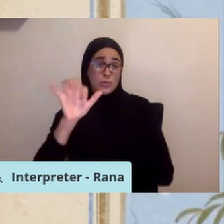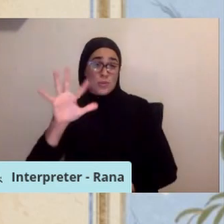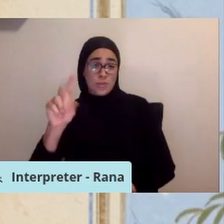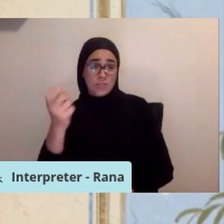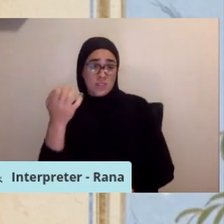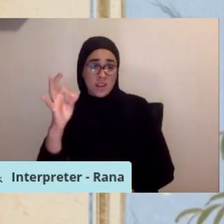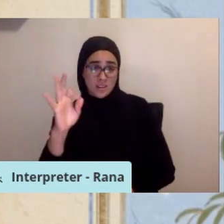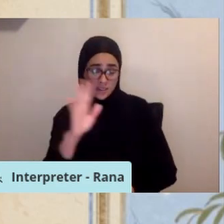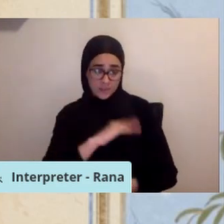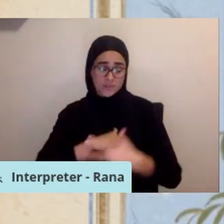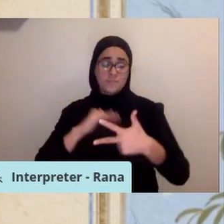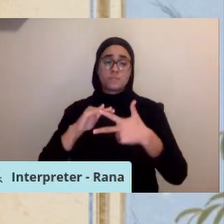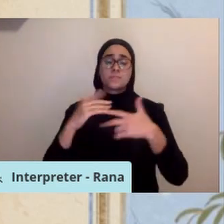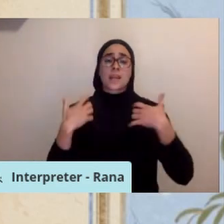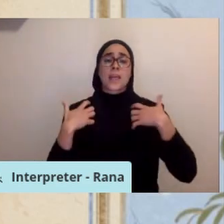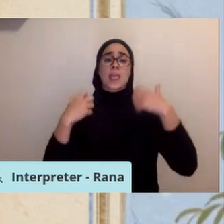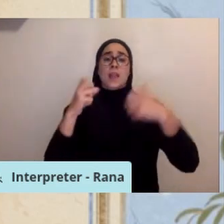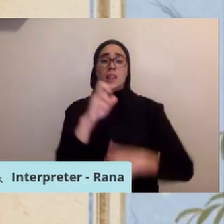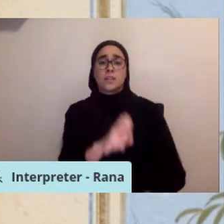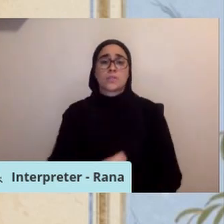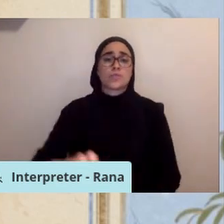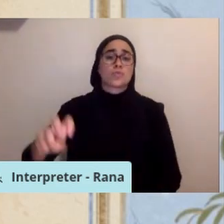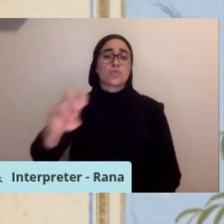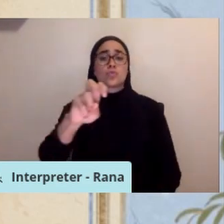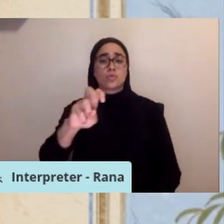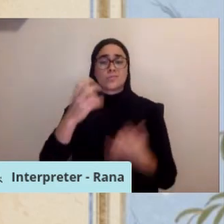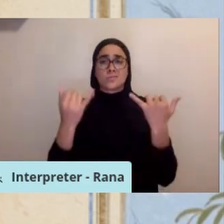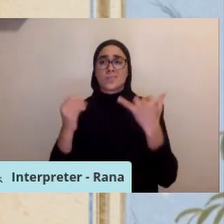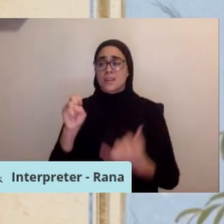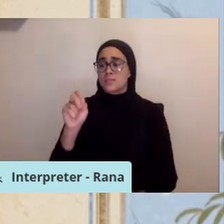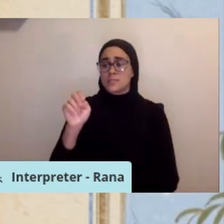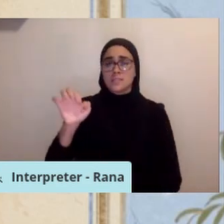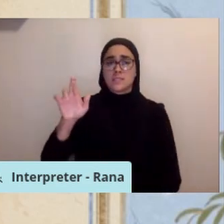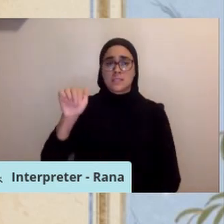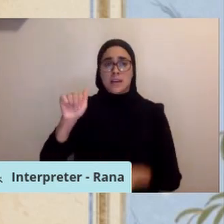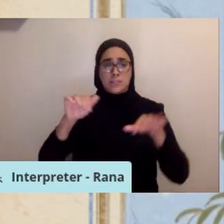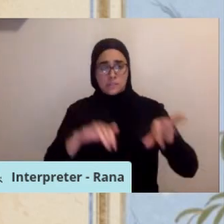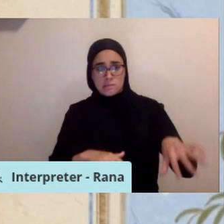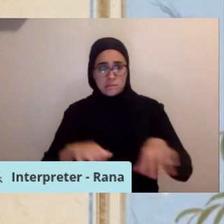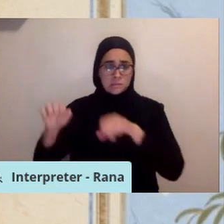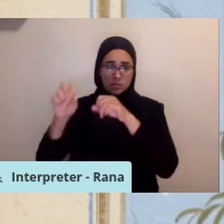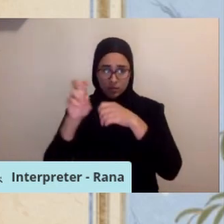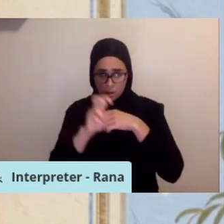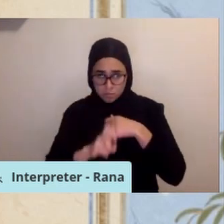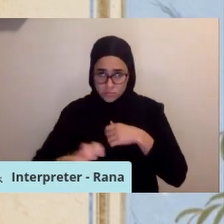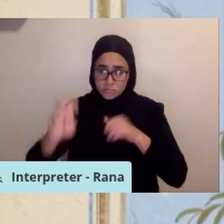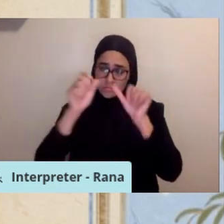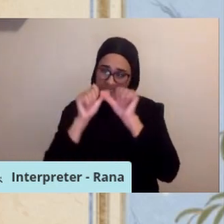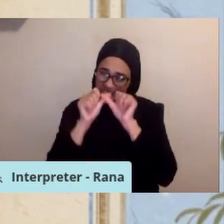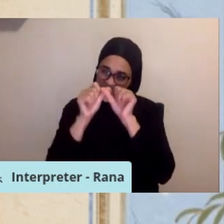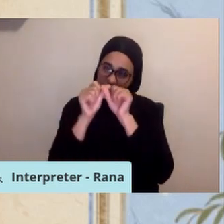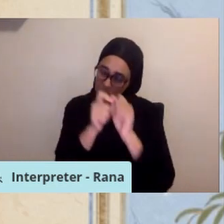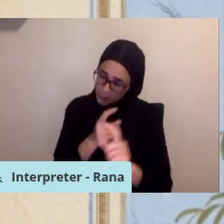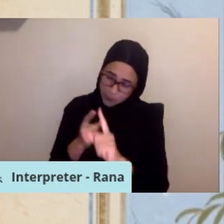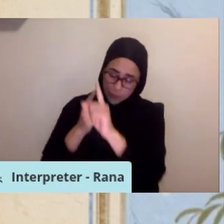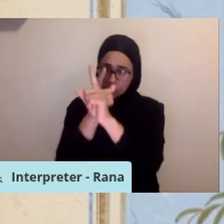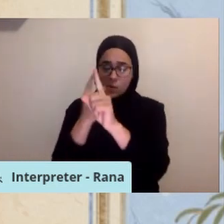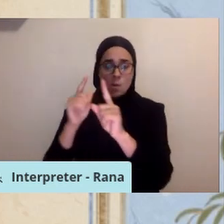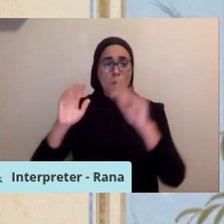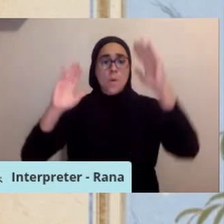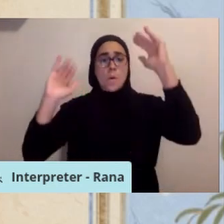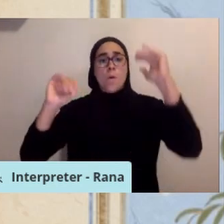intentional healing journey that Sandra has taken and continue to pursue towards hope. And